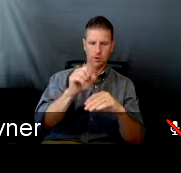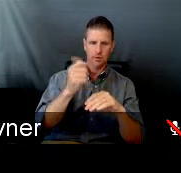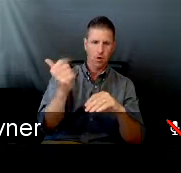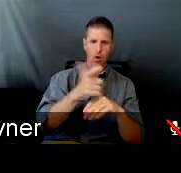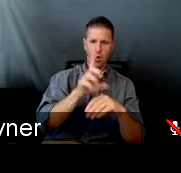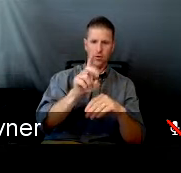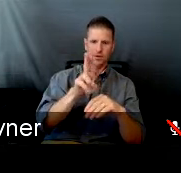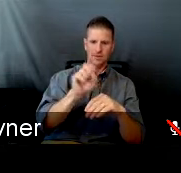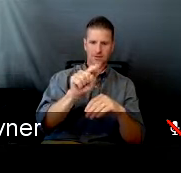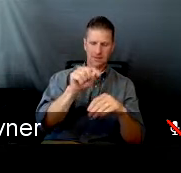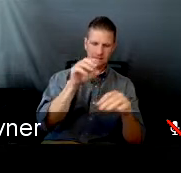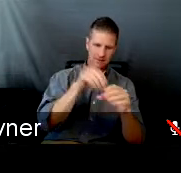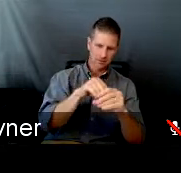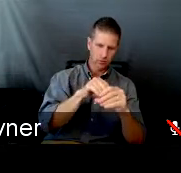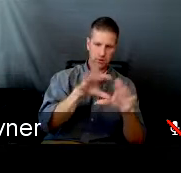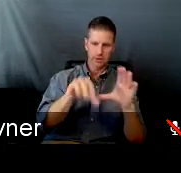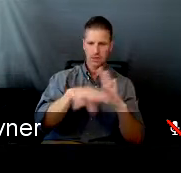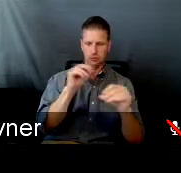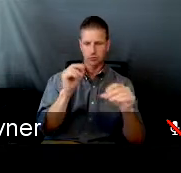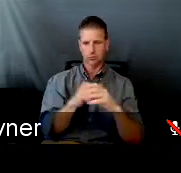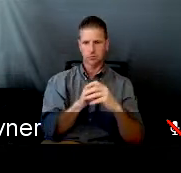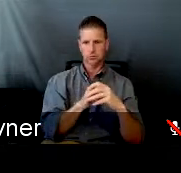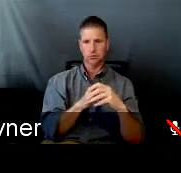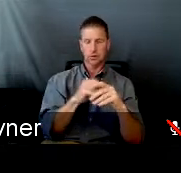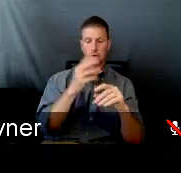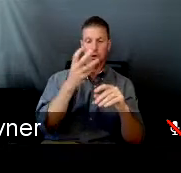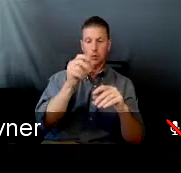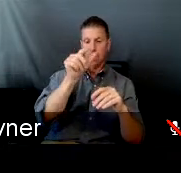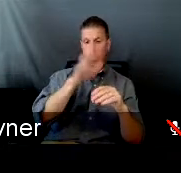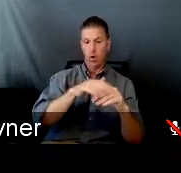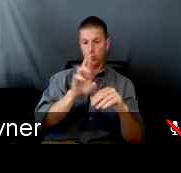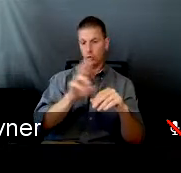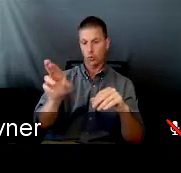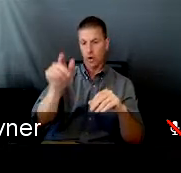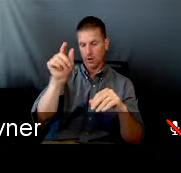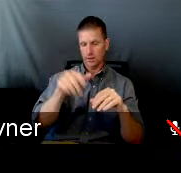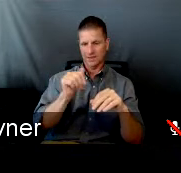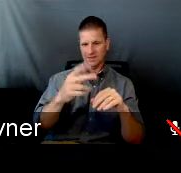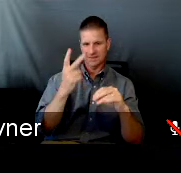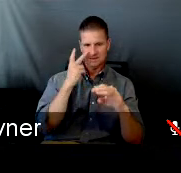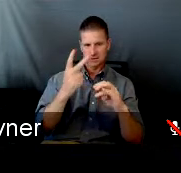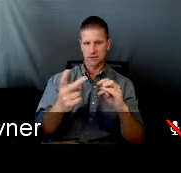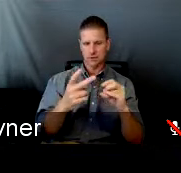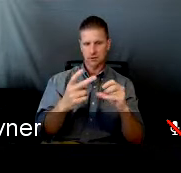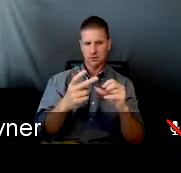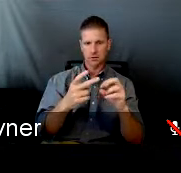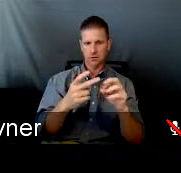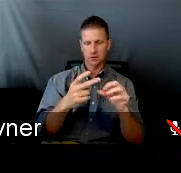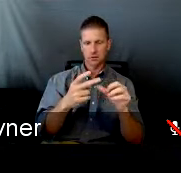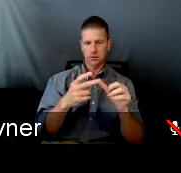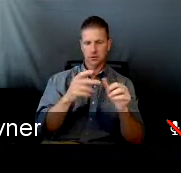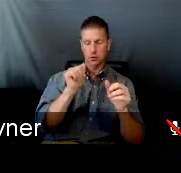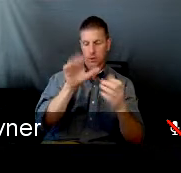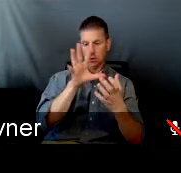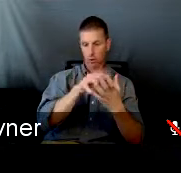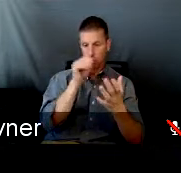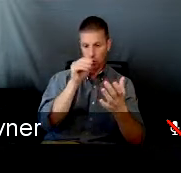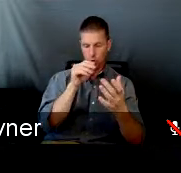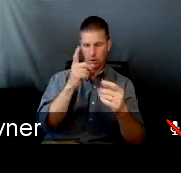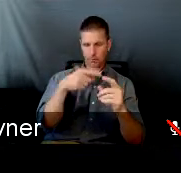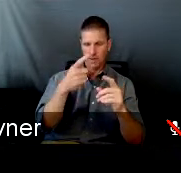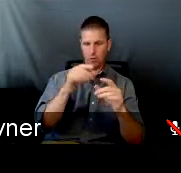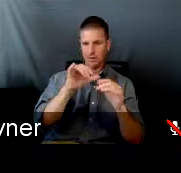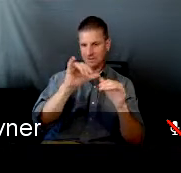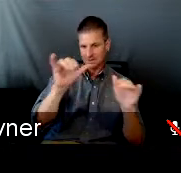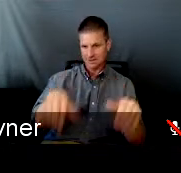both interior and exterior to it. When you line them all up on the right, you can see how we can learn about the